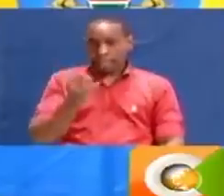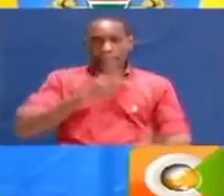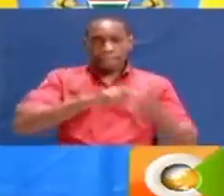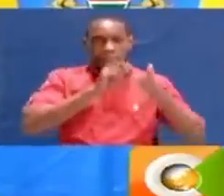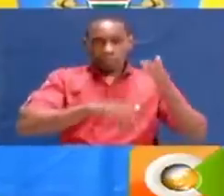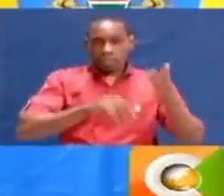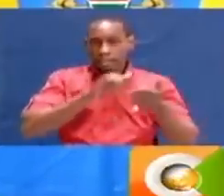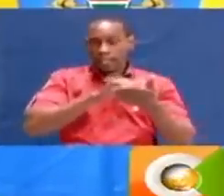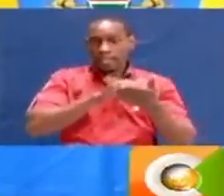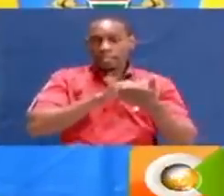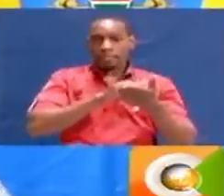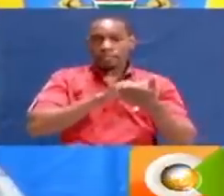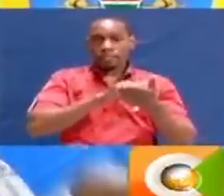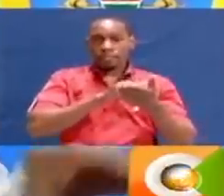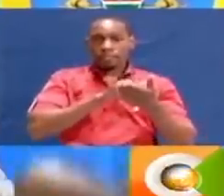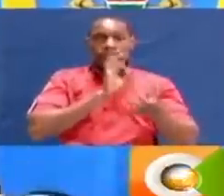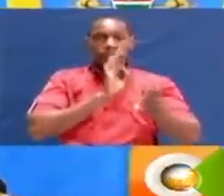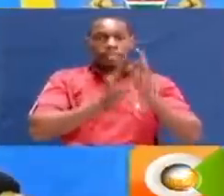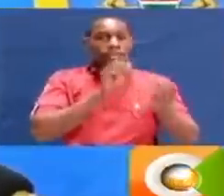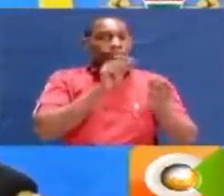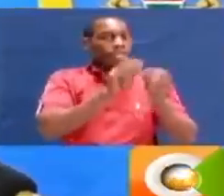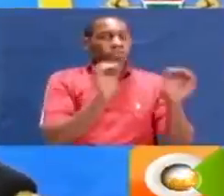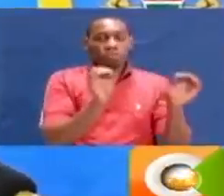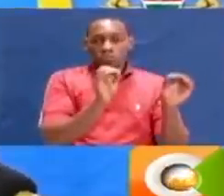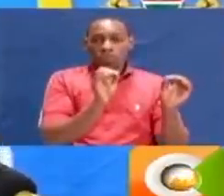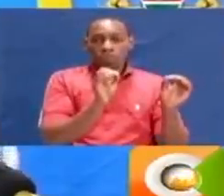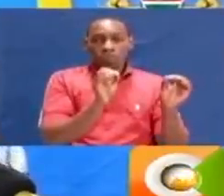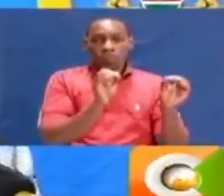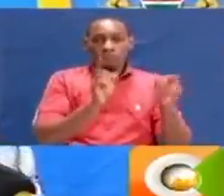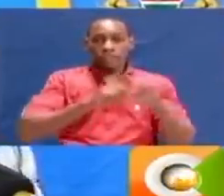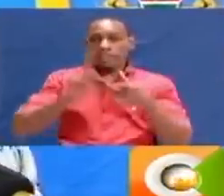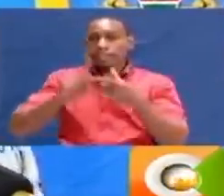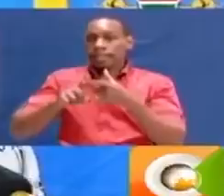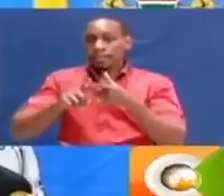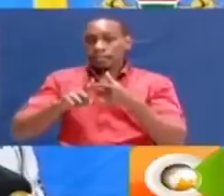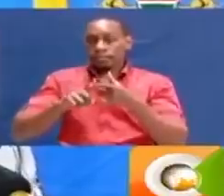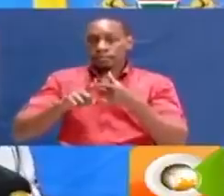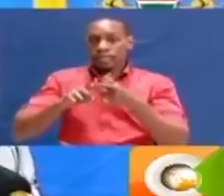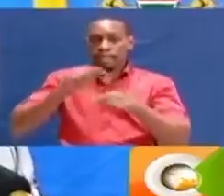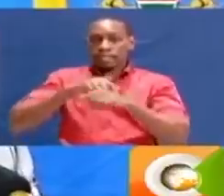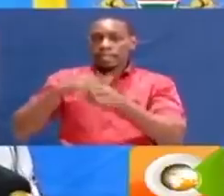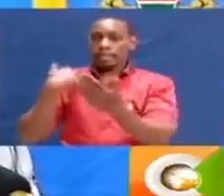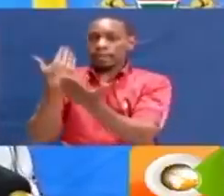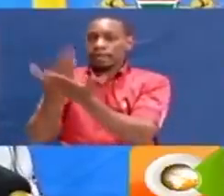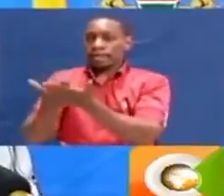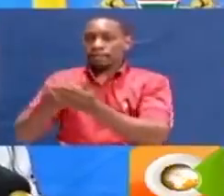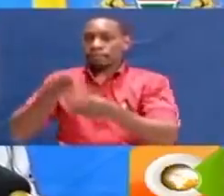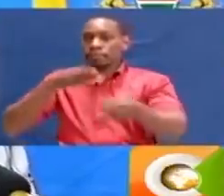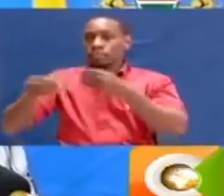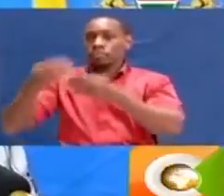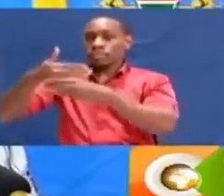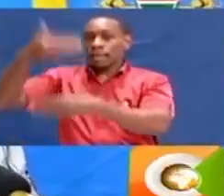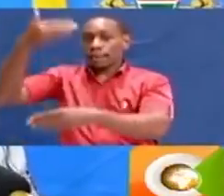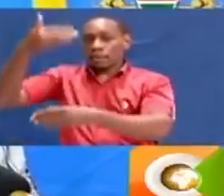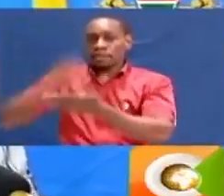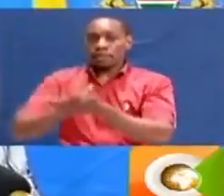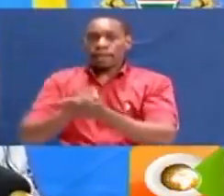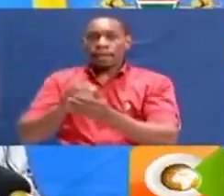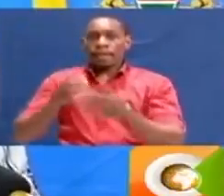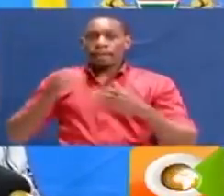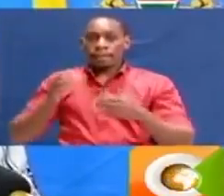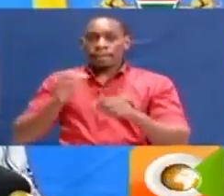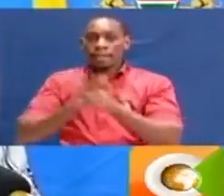the Busia border, you know, there are so many people there at the moment. You are just going to increase the